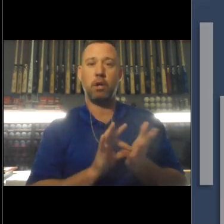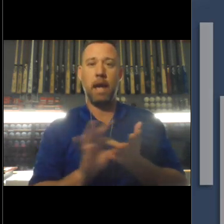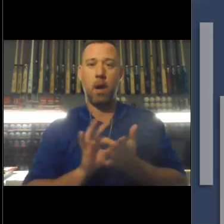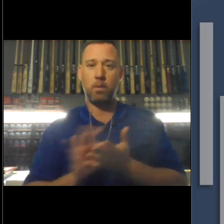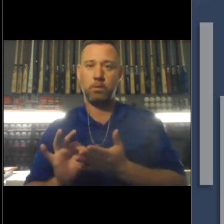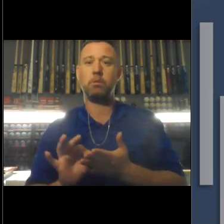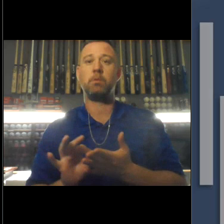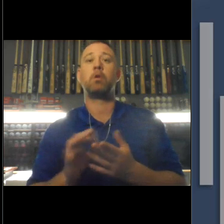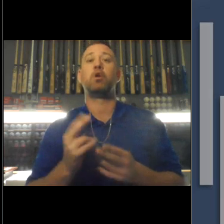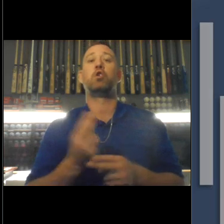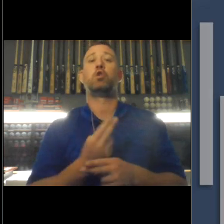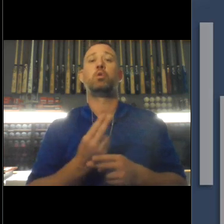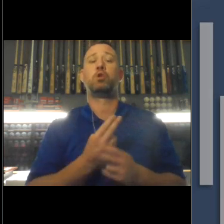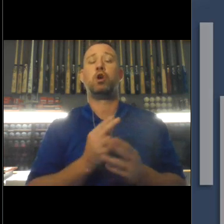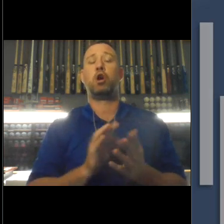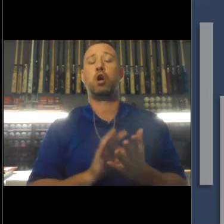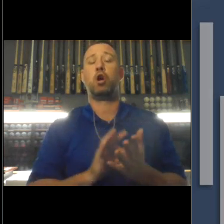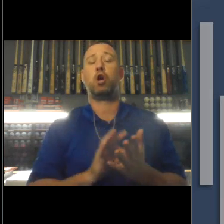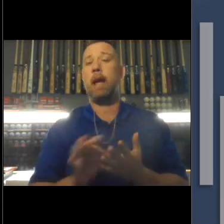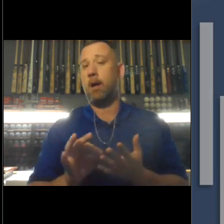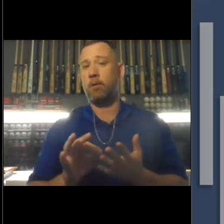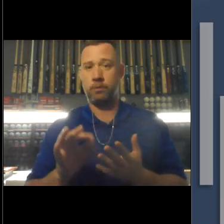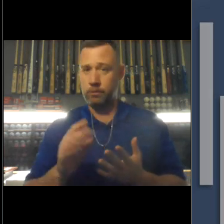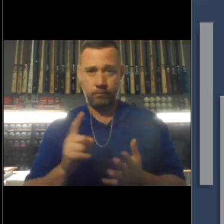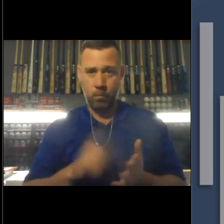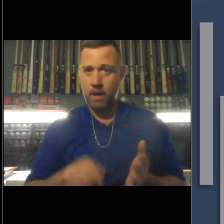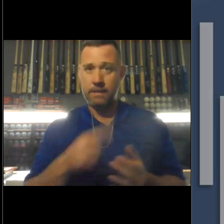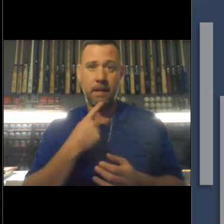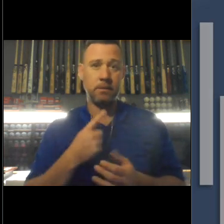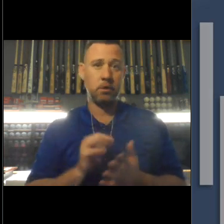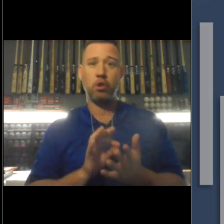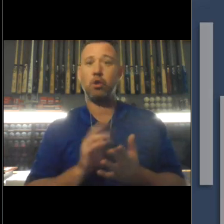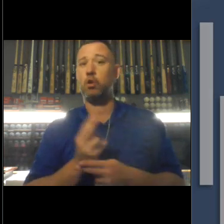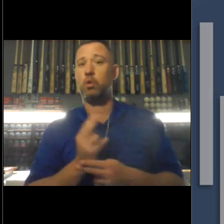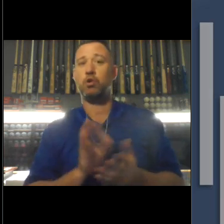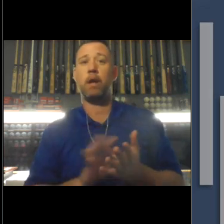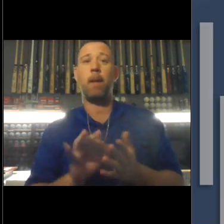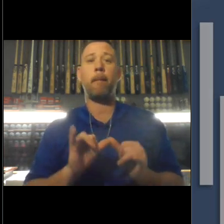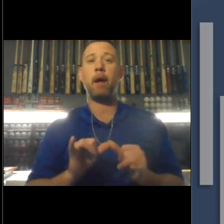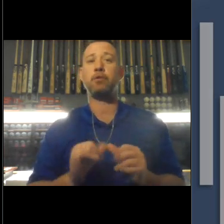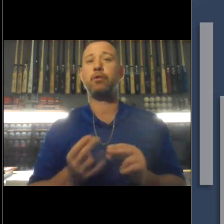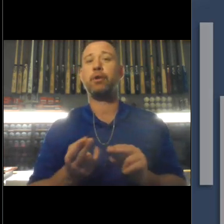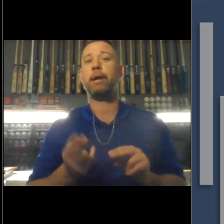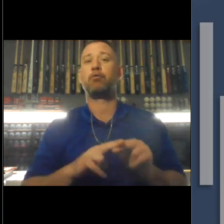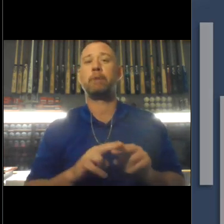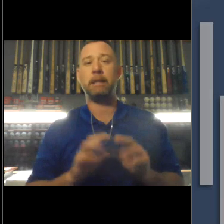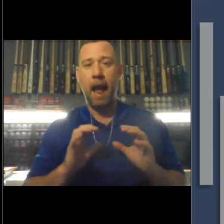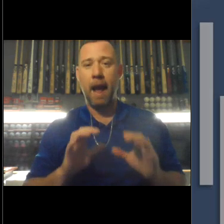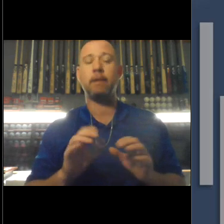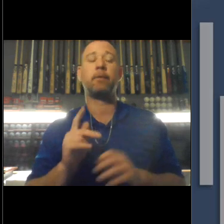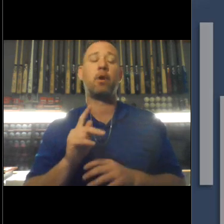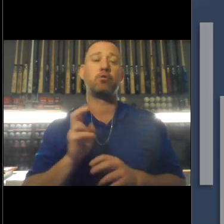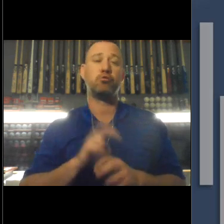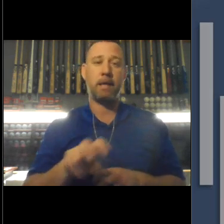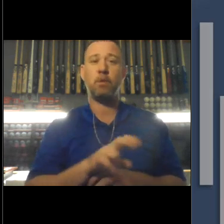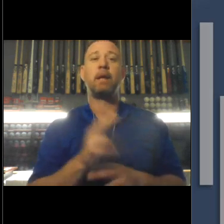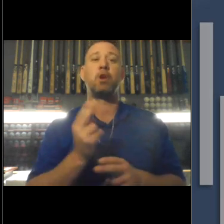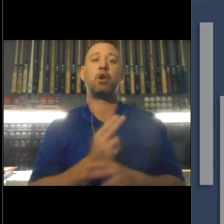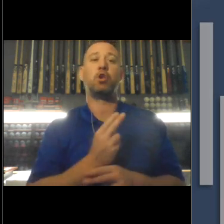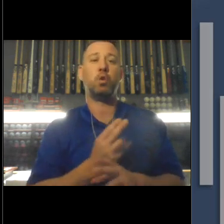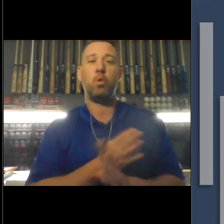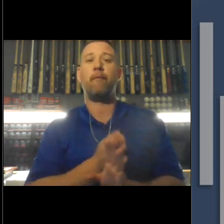User counts are just what it says. User counts measure the increase in active transportation use before